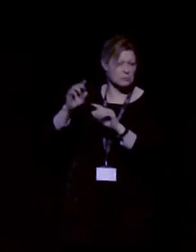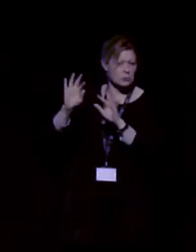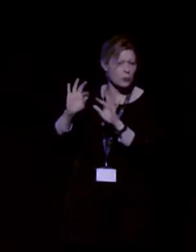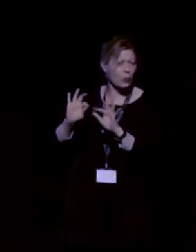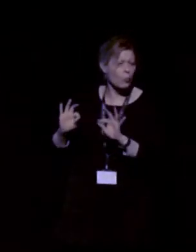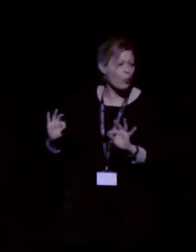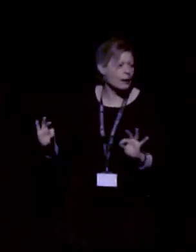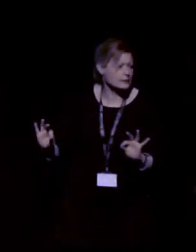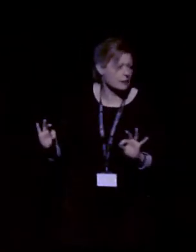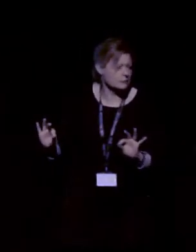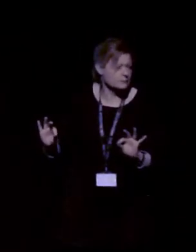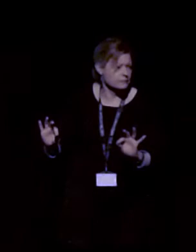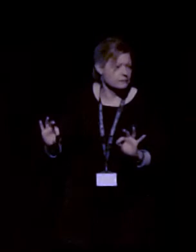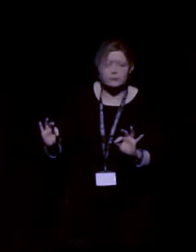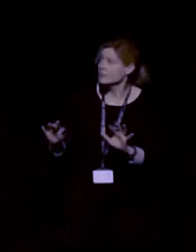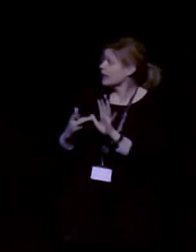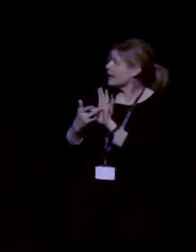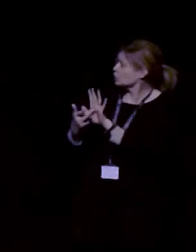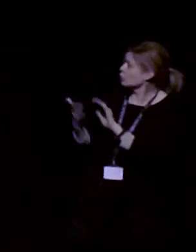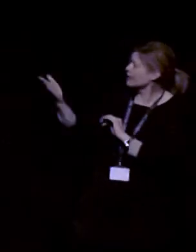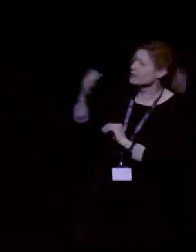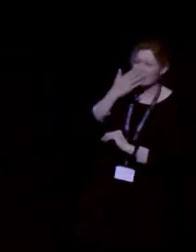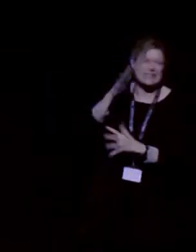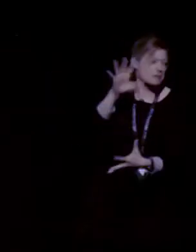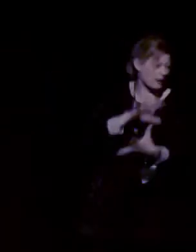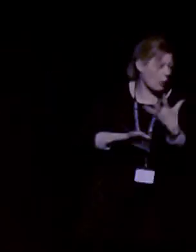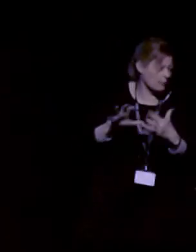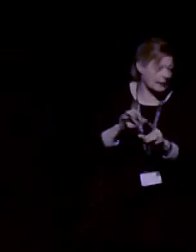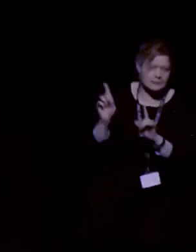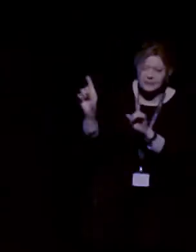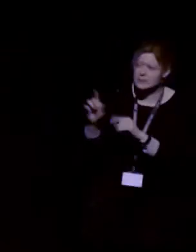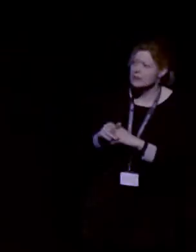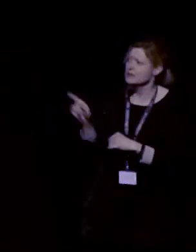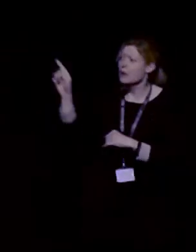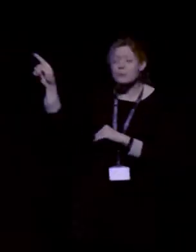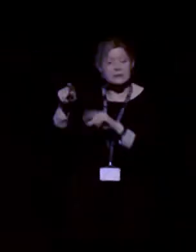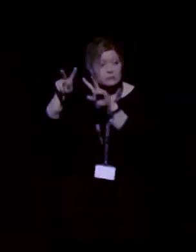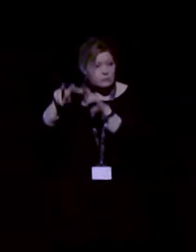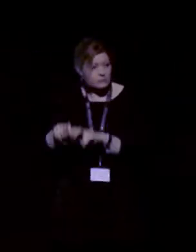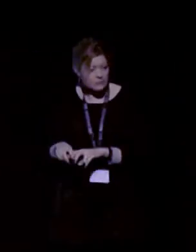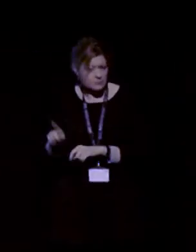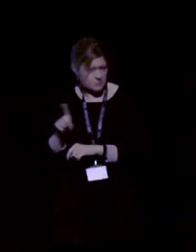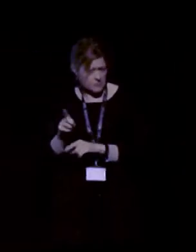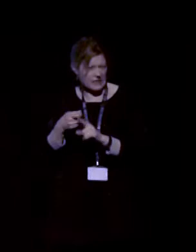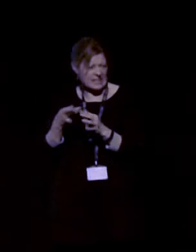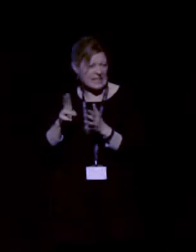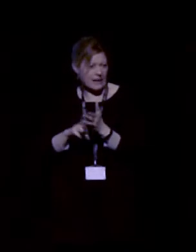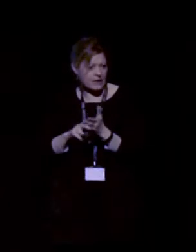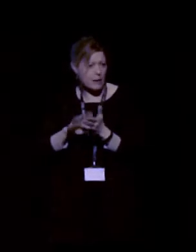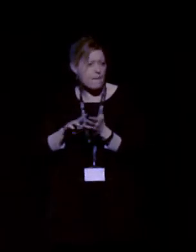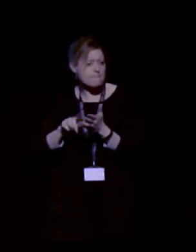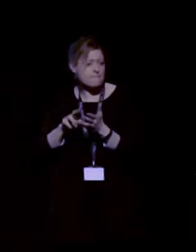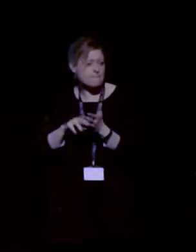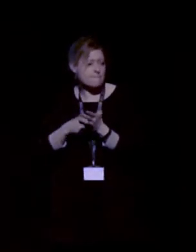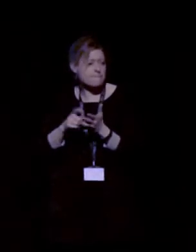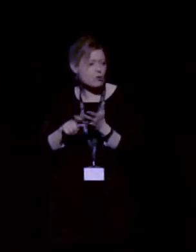And that's illustrated here. I'm sorry, this looks a bit complicated, but this was a study of Kevin Munro and colleagues